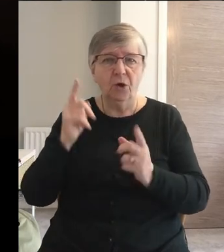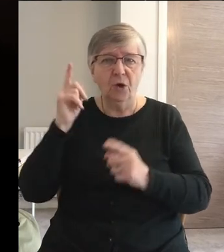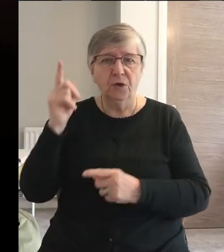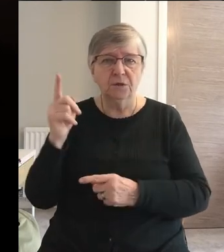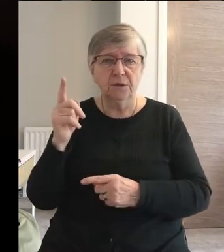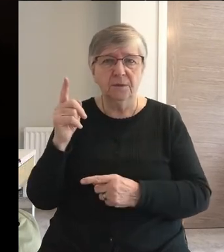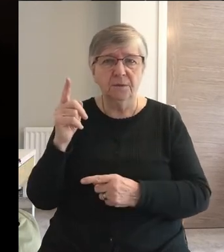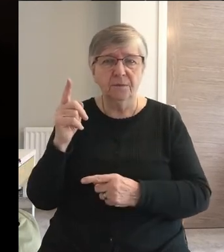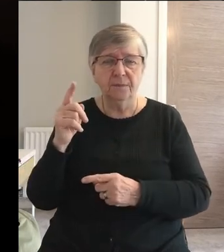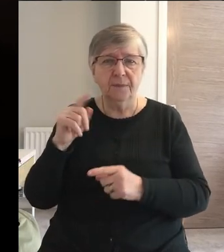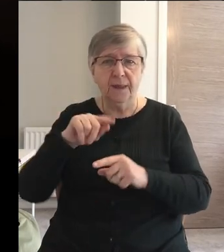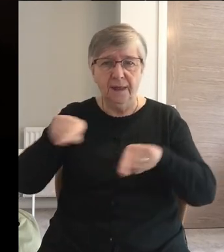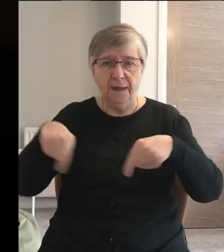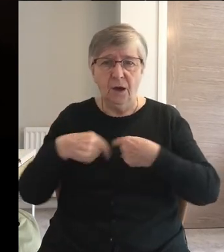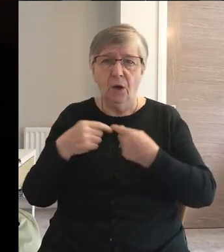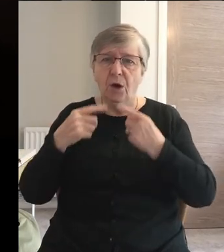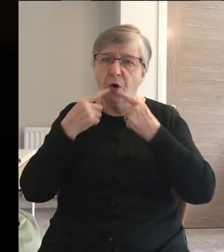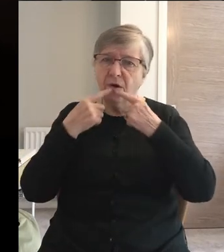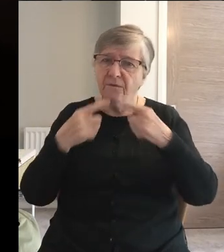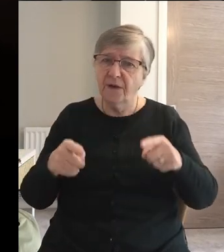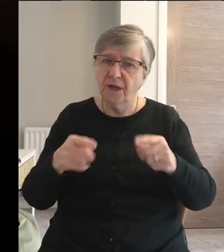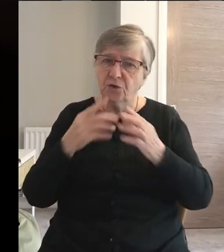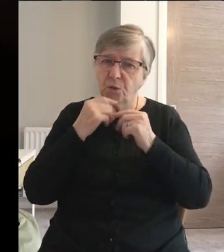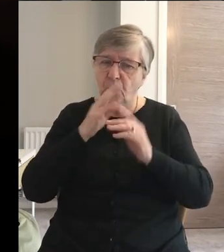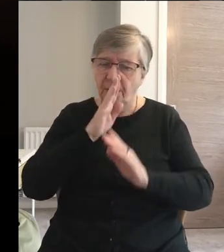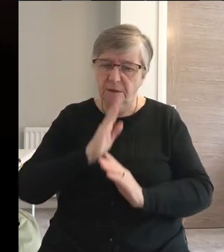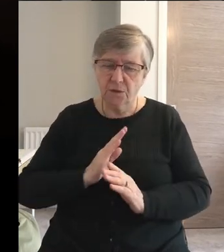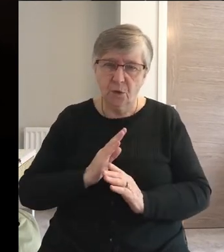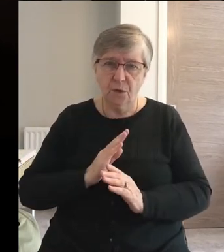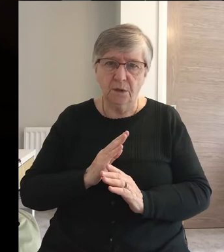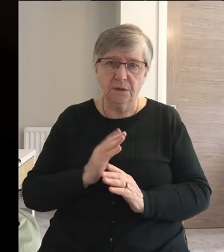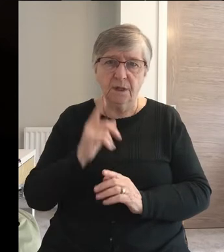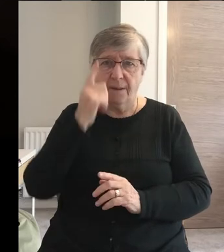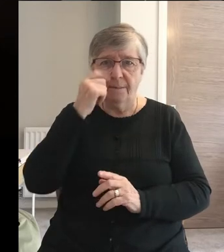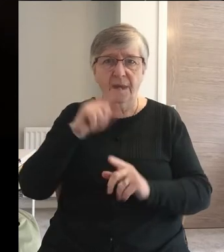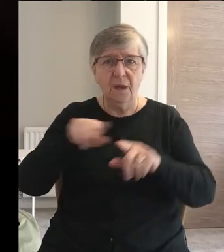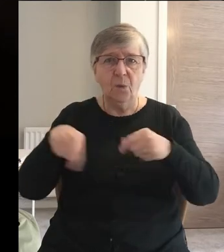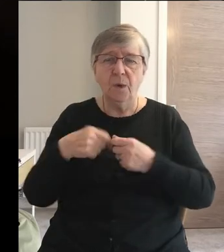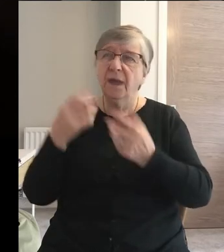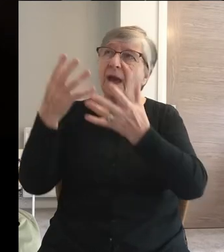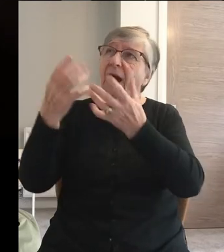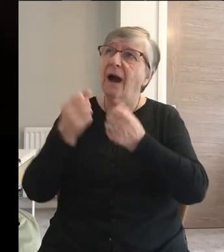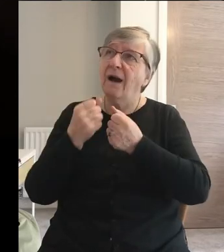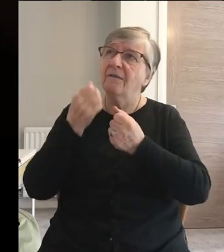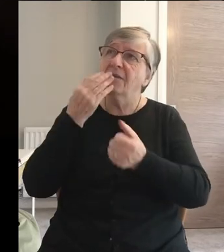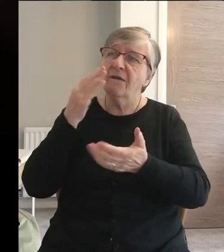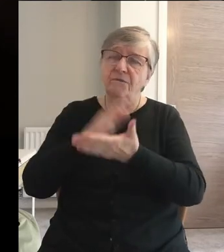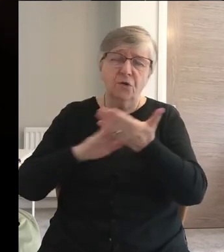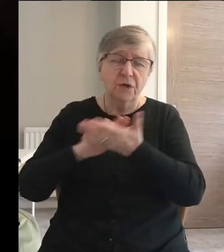In our confession with sorrow, may we meet forgiveness being poured out on us.